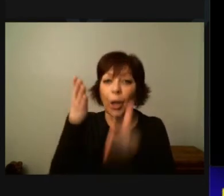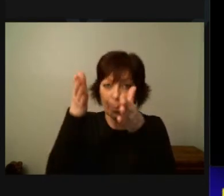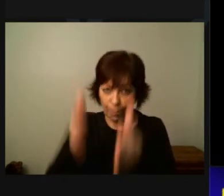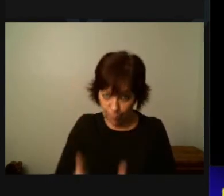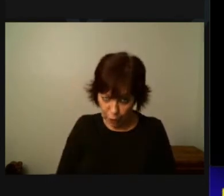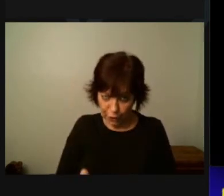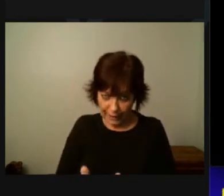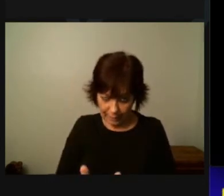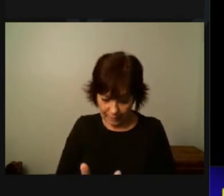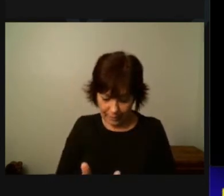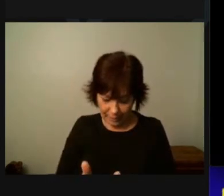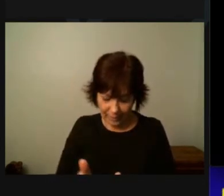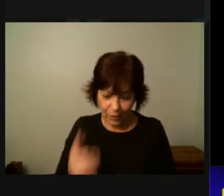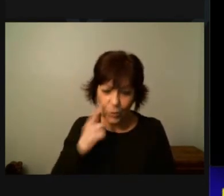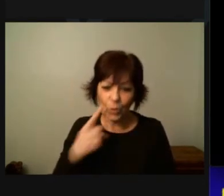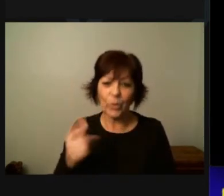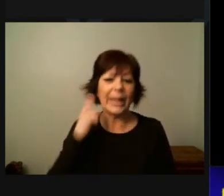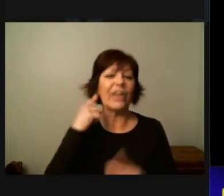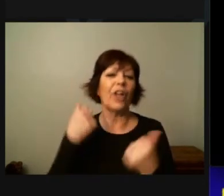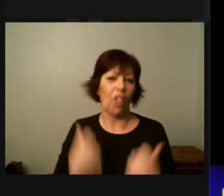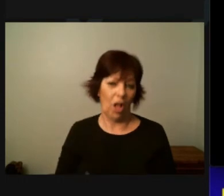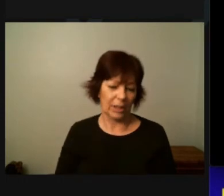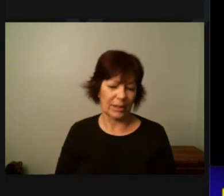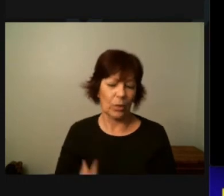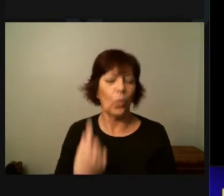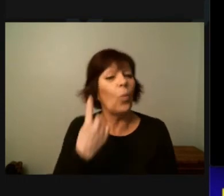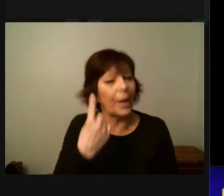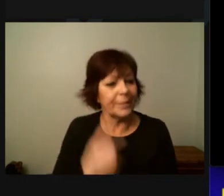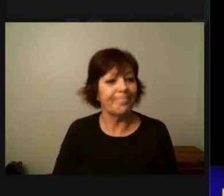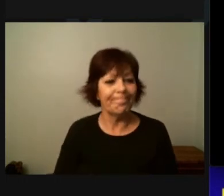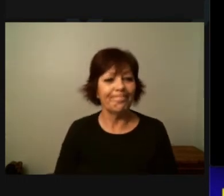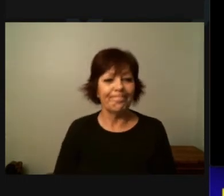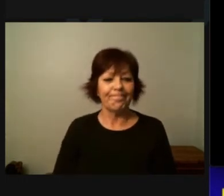out of millions of people who've gotten this vaccine.